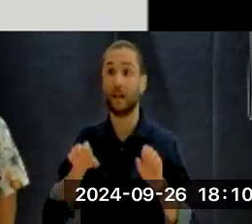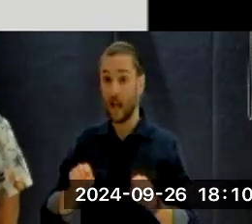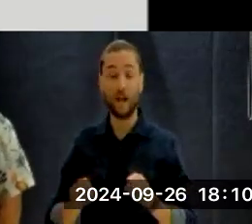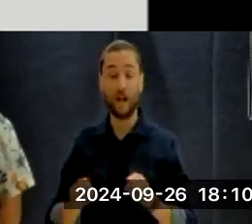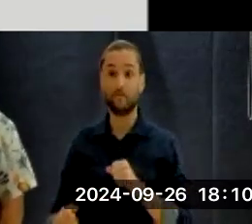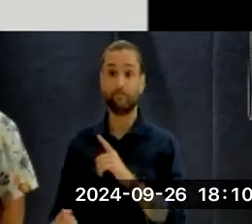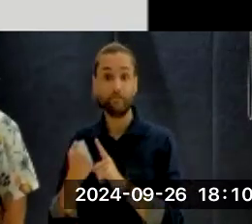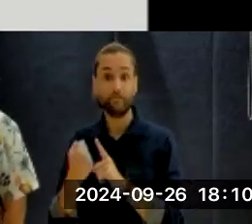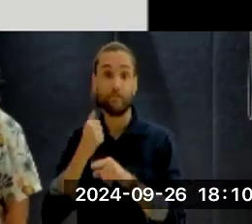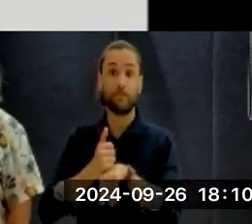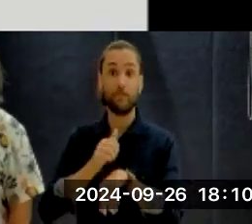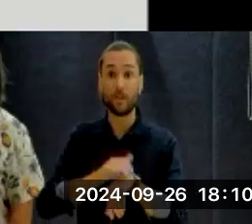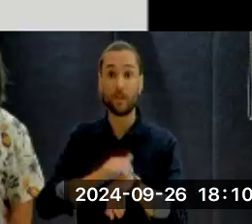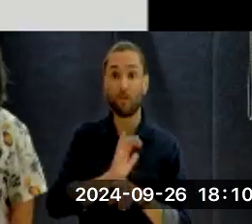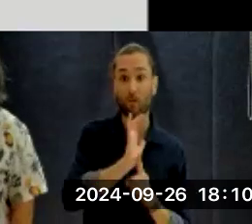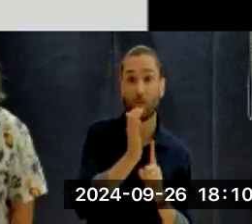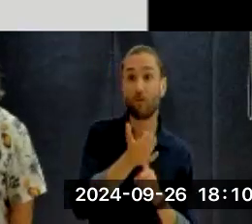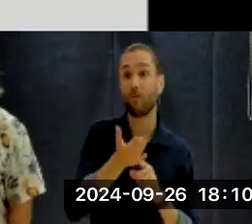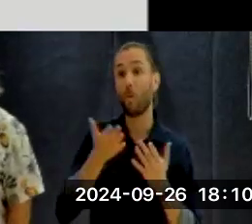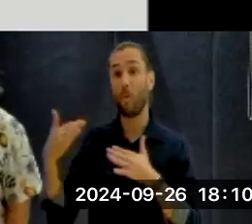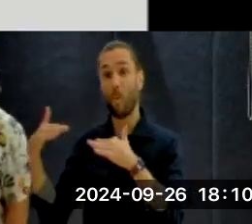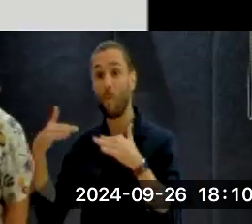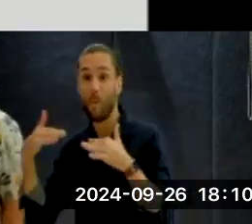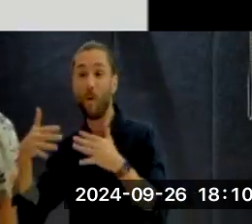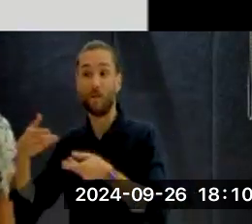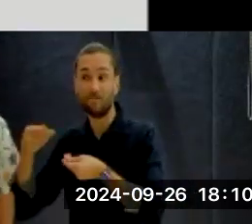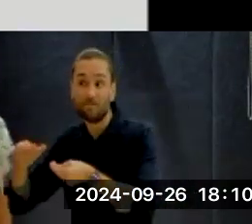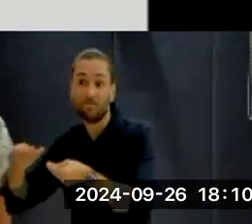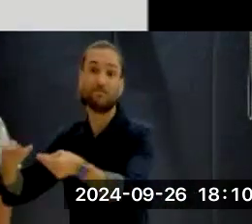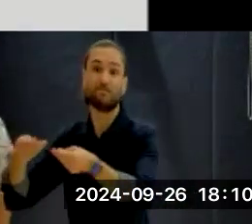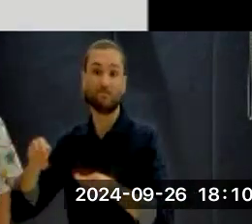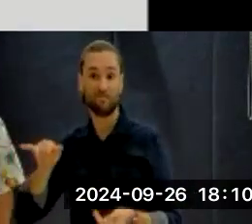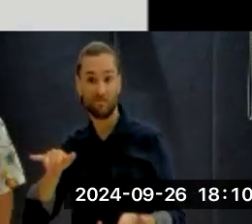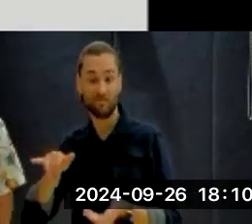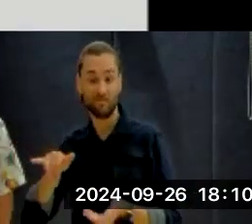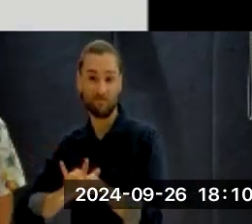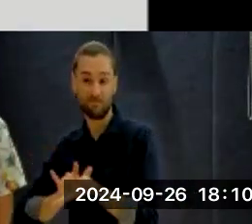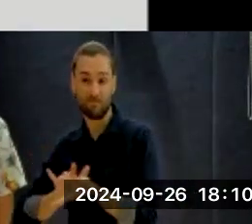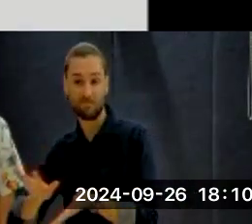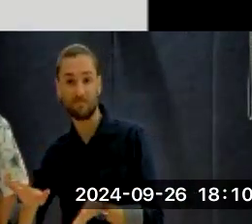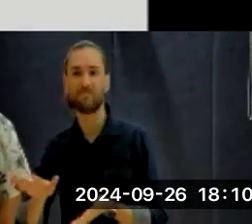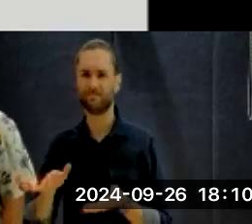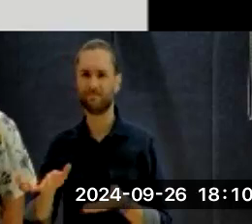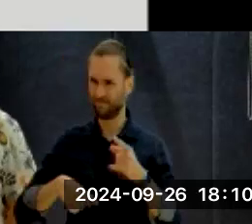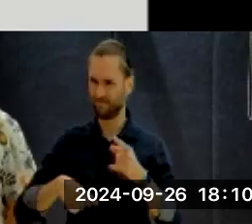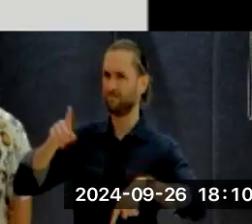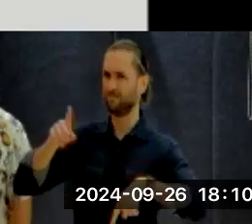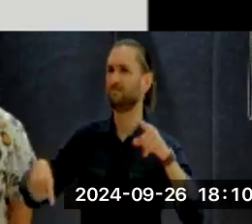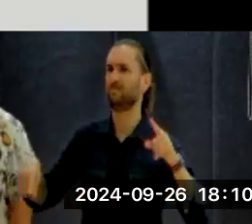it's the legacies of the wars that we've been through. And so there are these particular difficulties. This makes